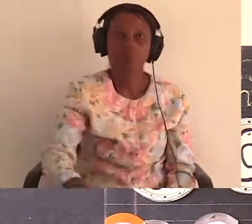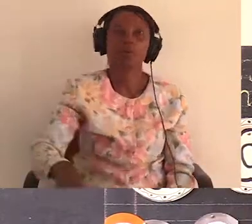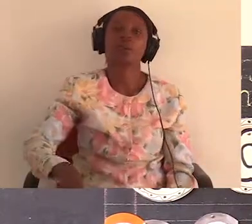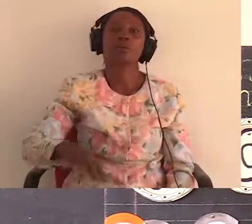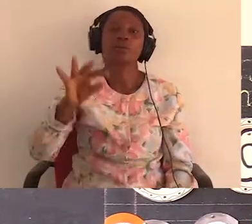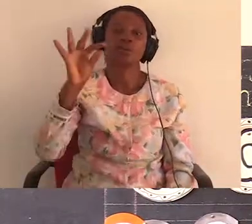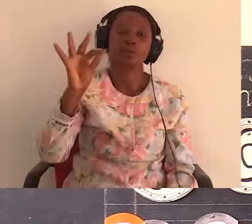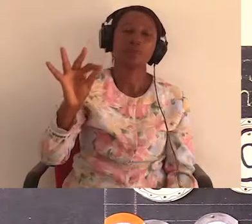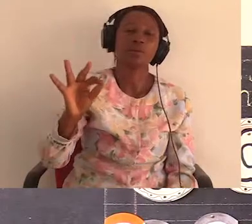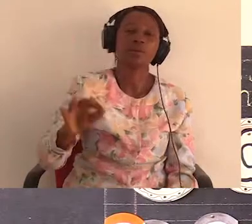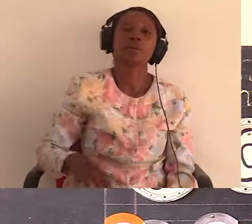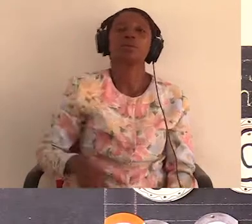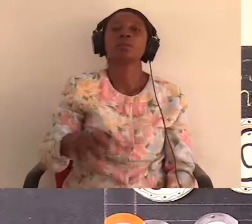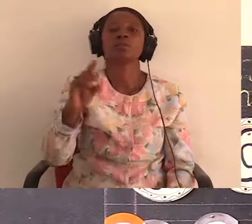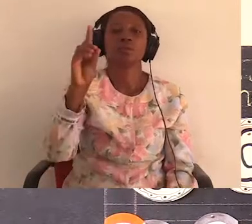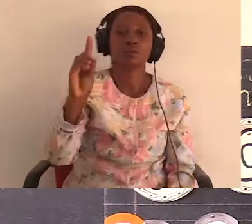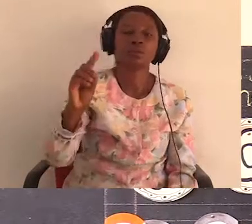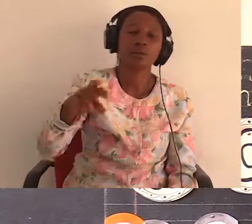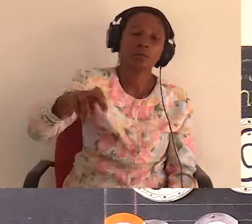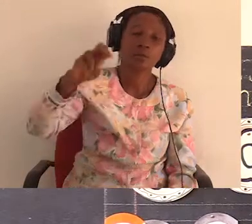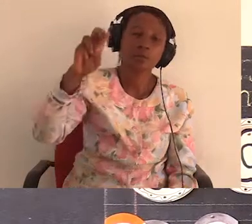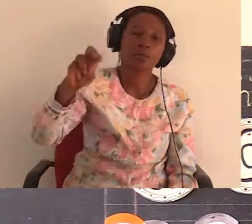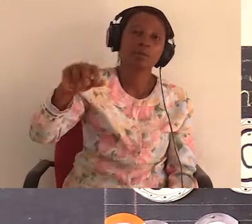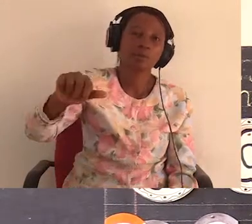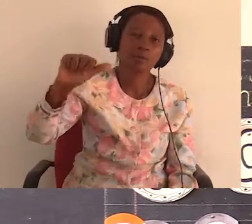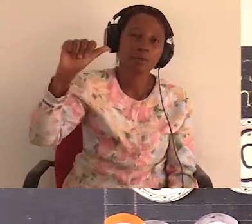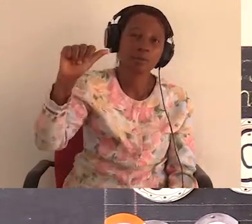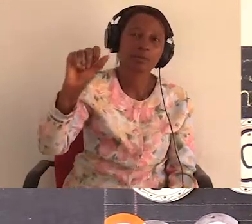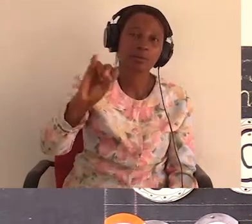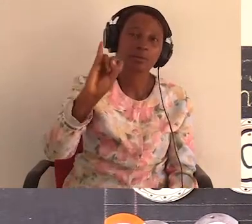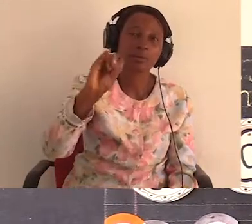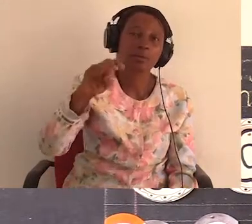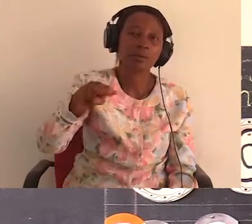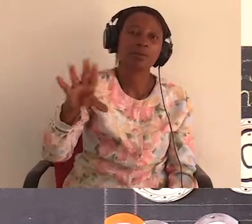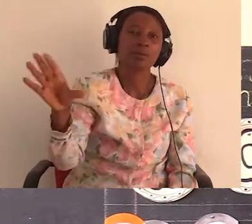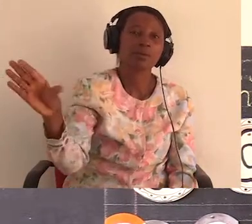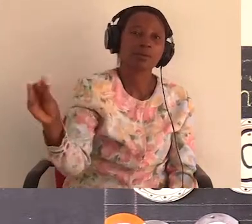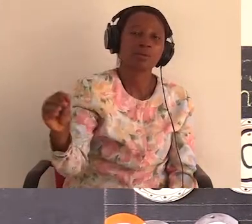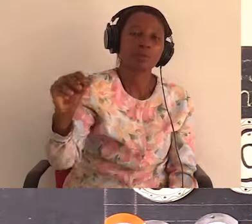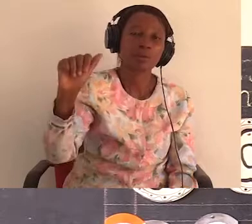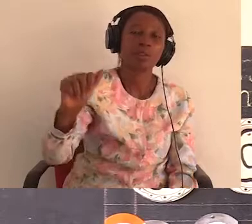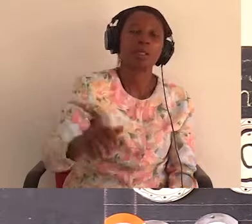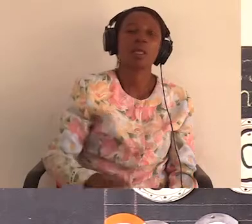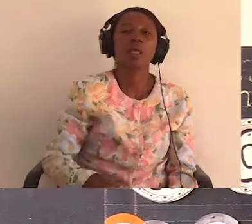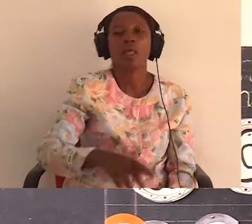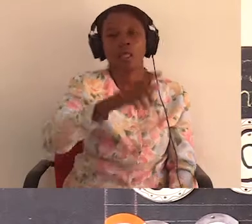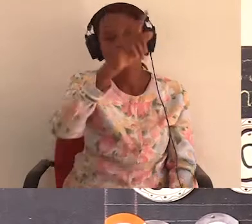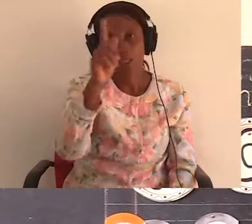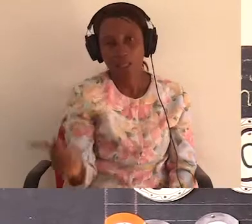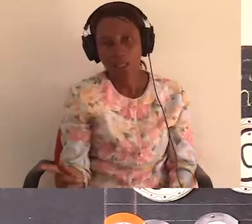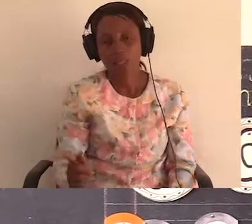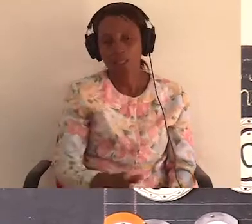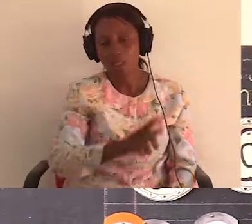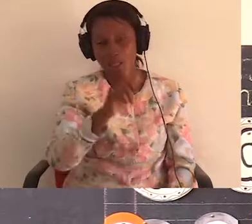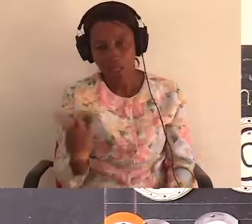drain. The water gurgles down the drain with a G, G, G, G, G. Can we go